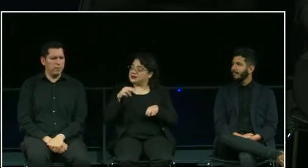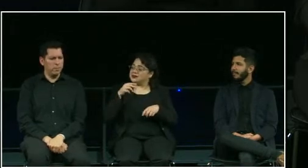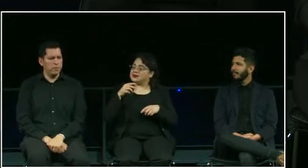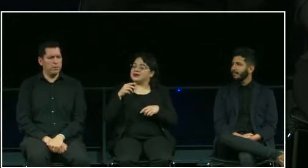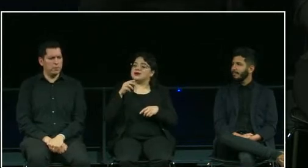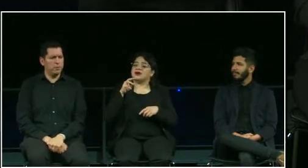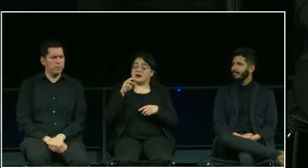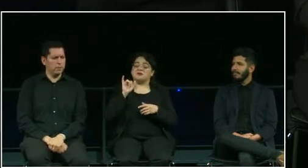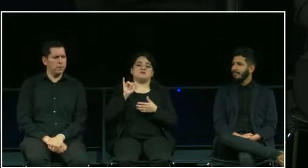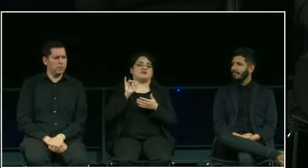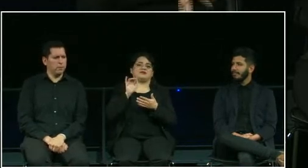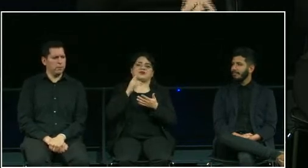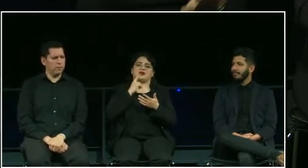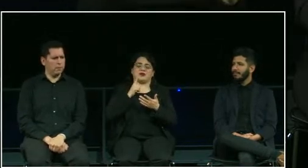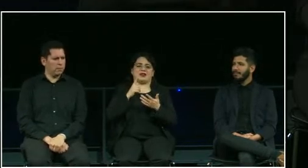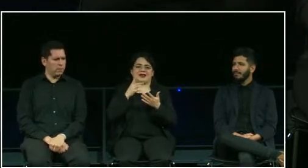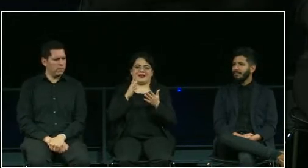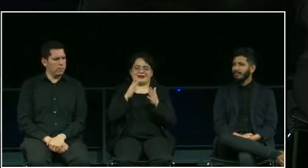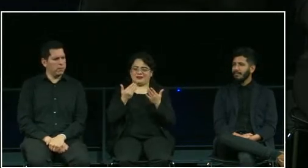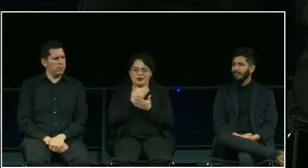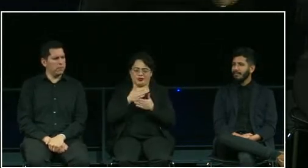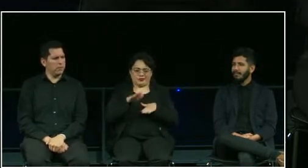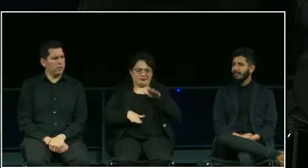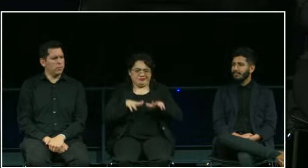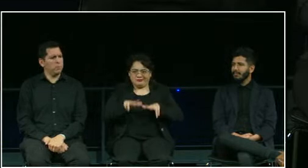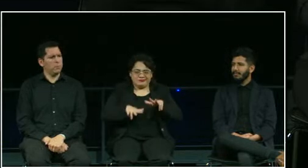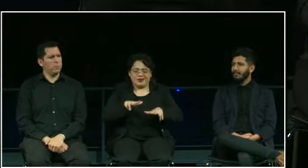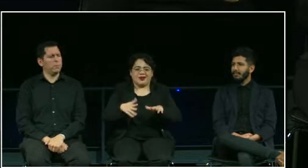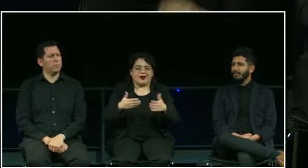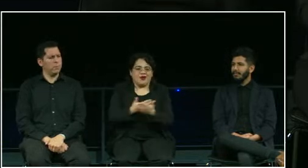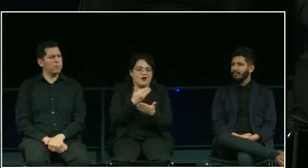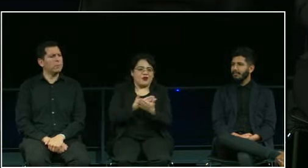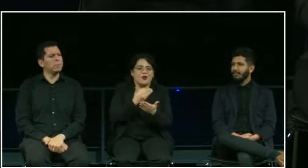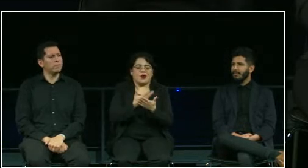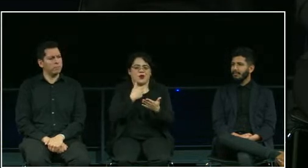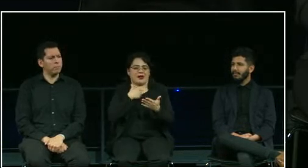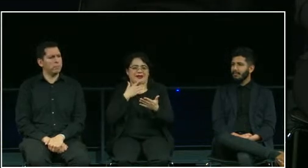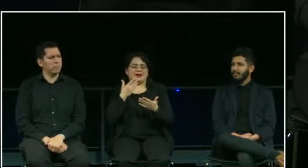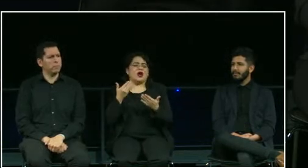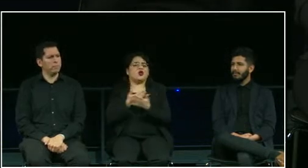through the dryer vent and like took honey footprints down to even be here, so this is wild.